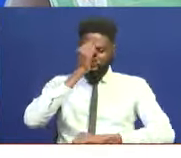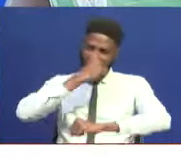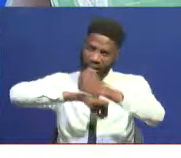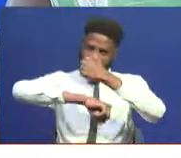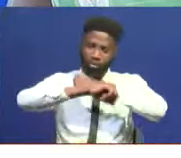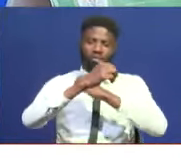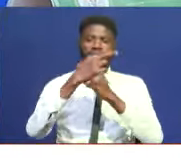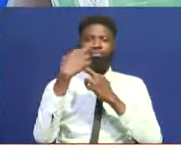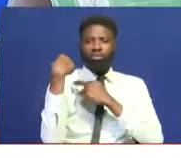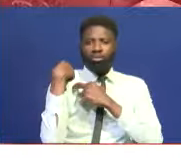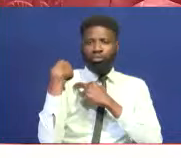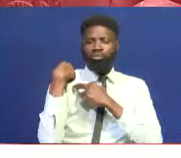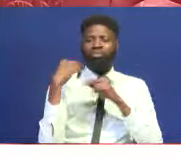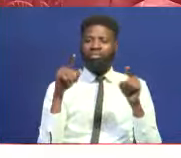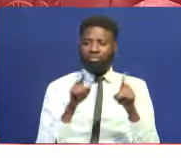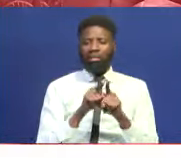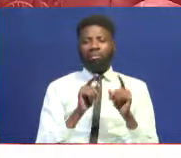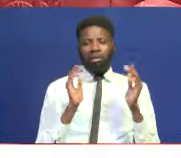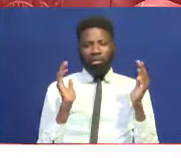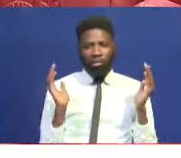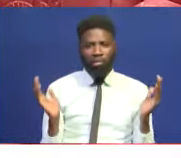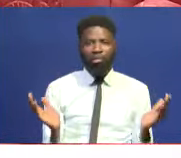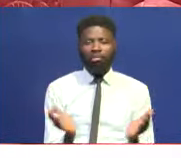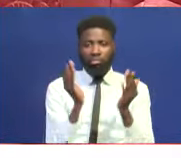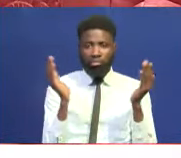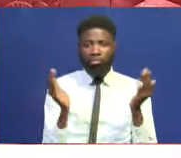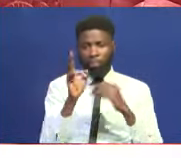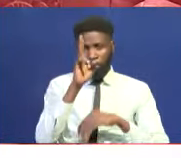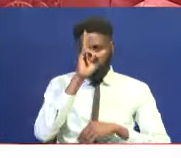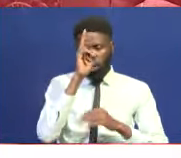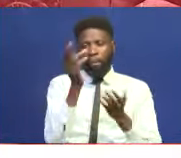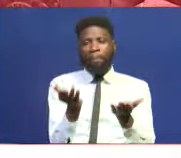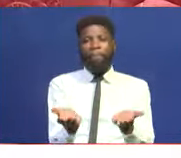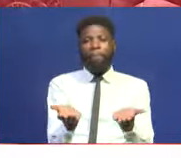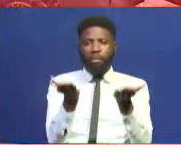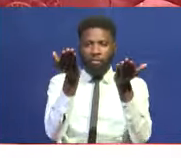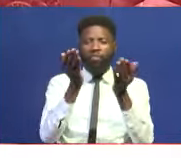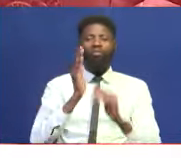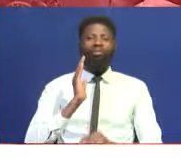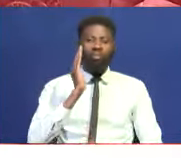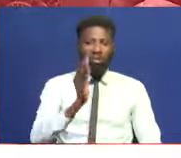ustawi wa maafisa wa polisi. Gishoke Washira, Darubini.